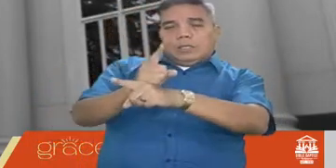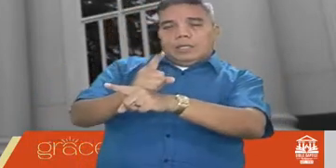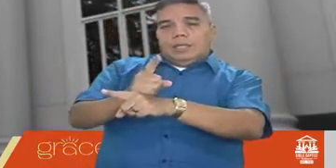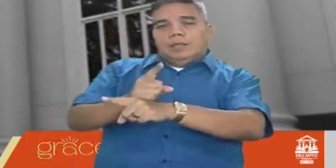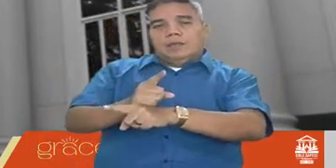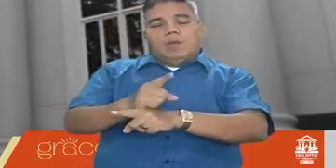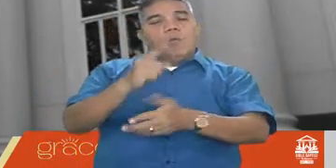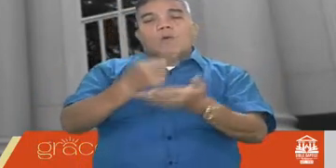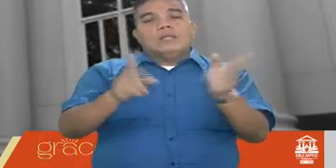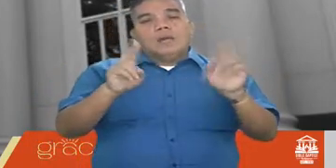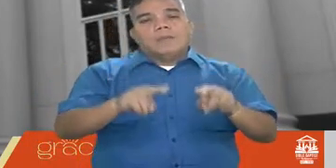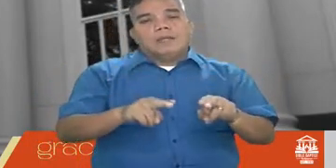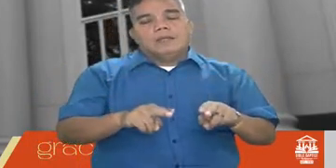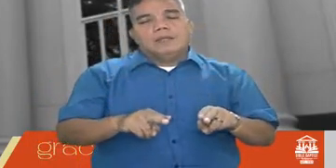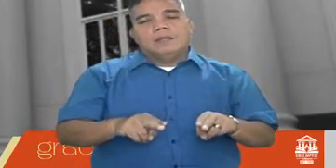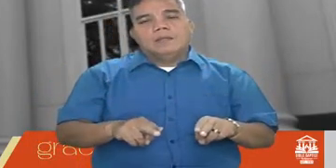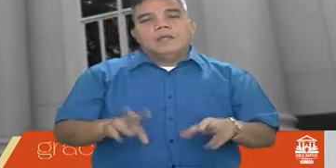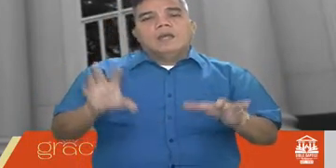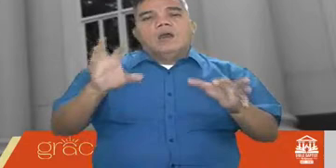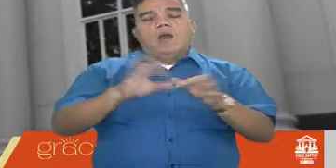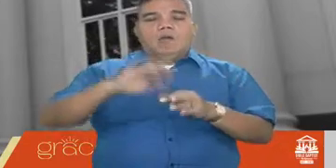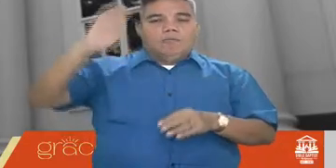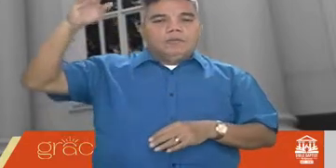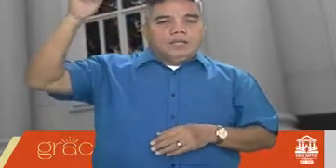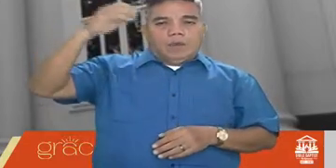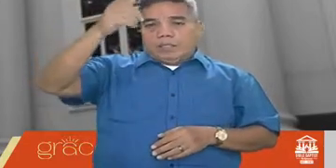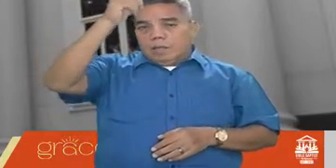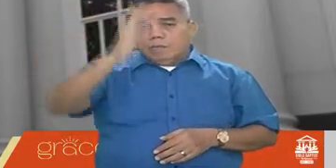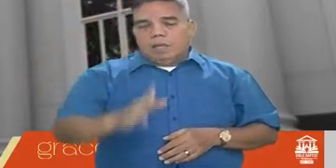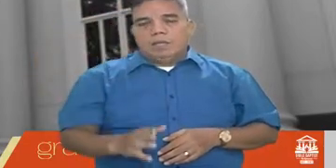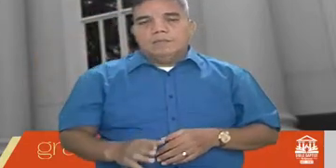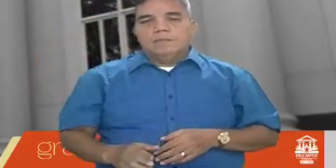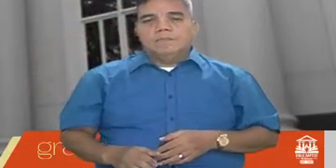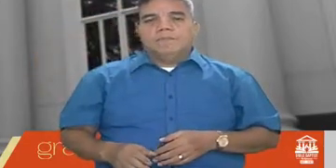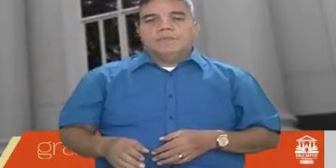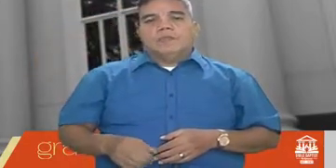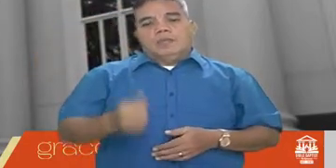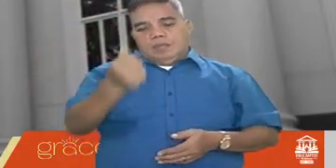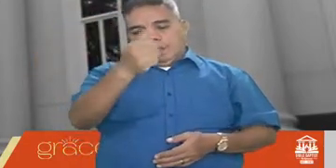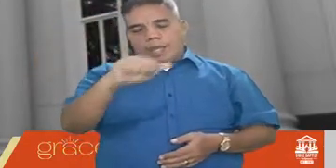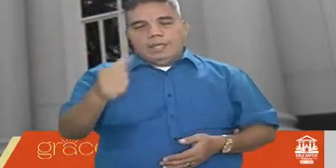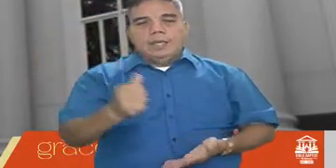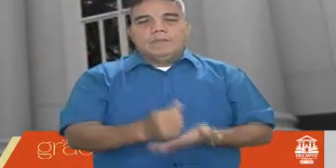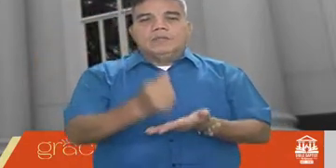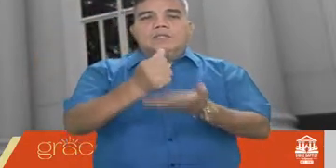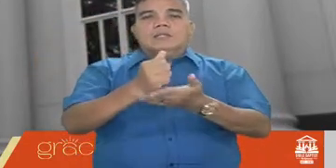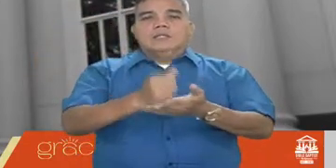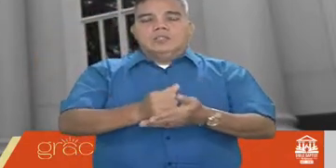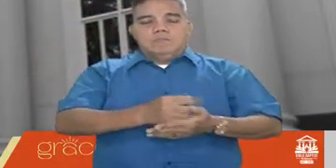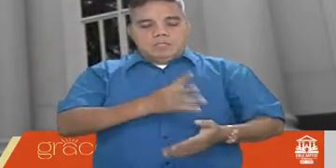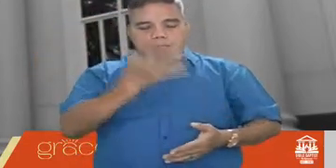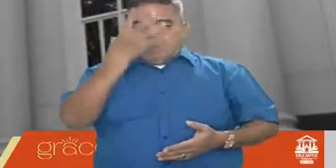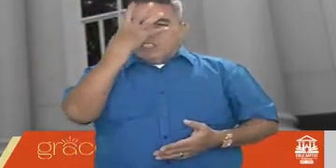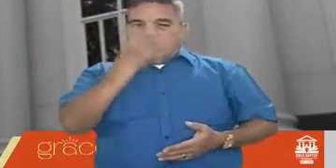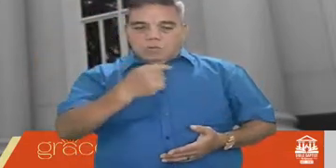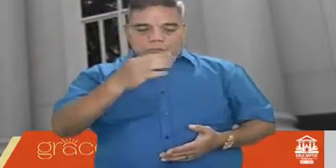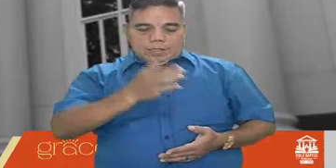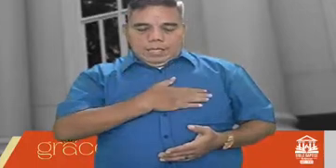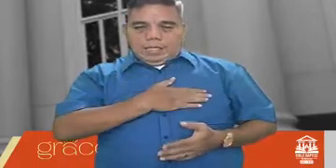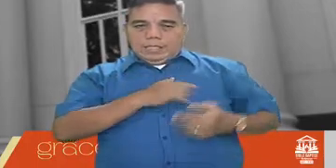diligently causes us to fail of the grace of God. Lest any root of